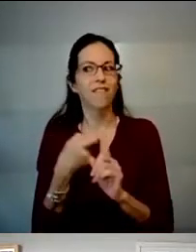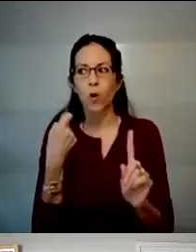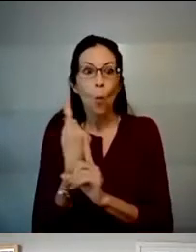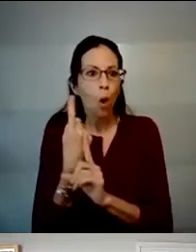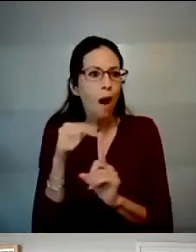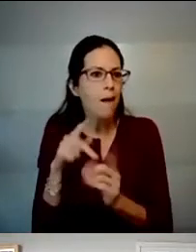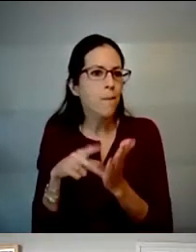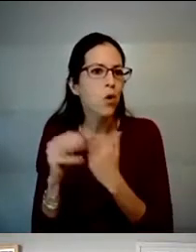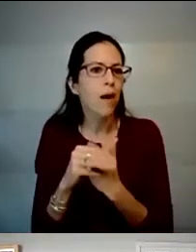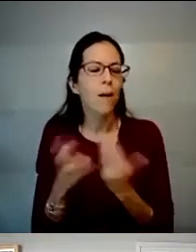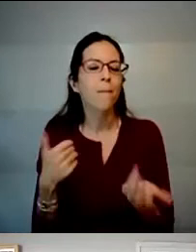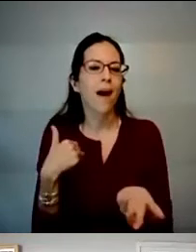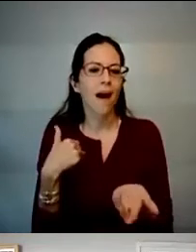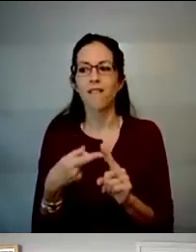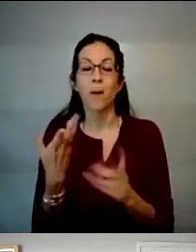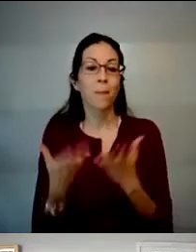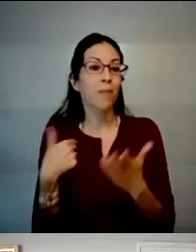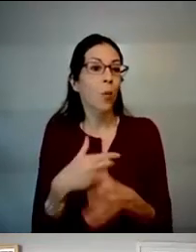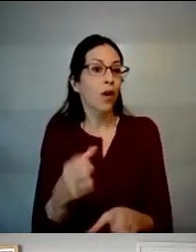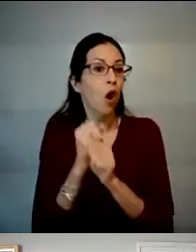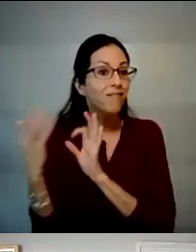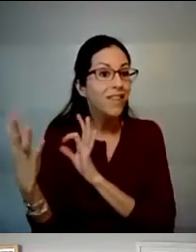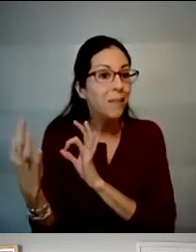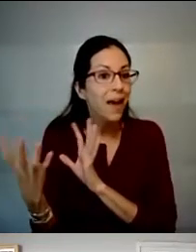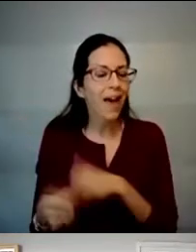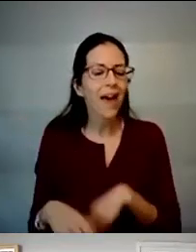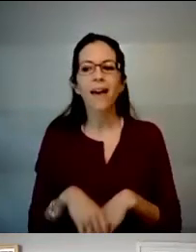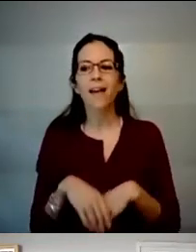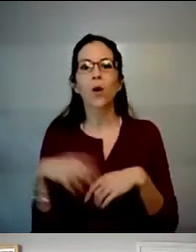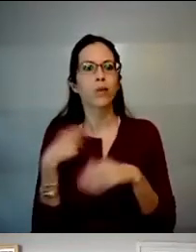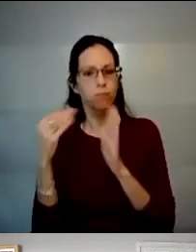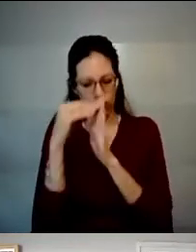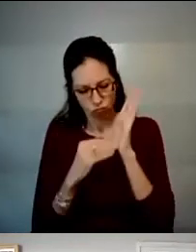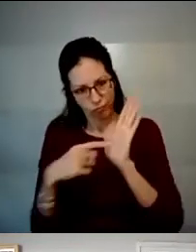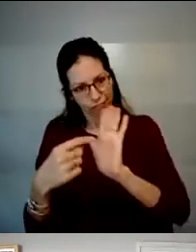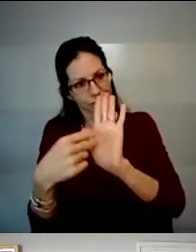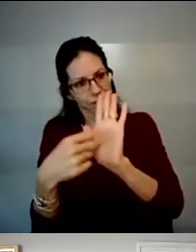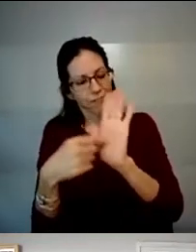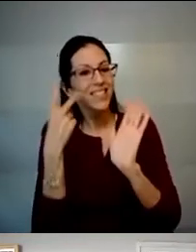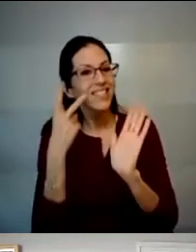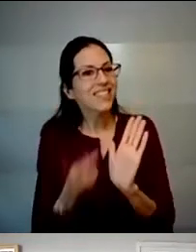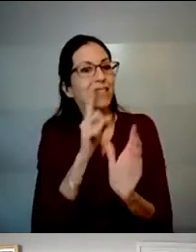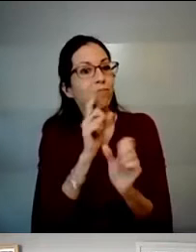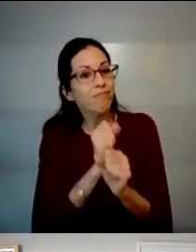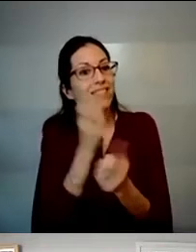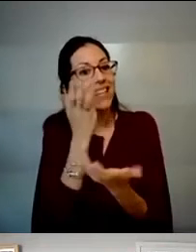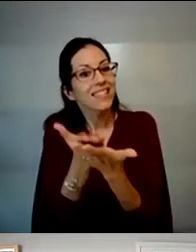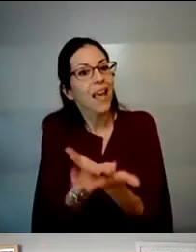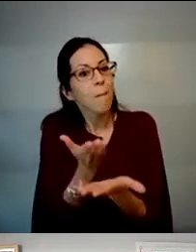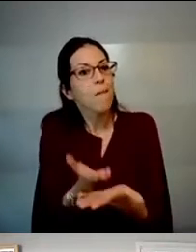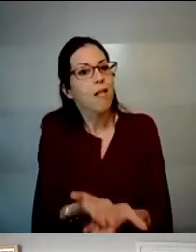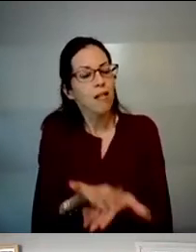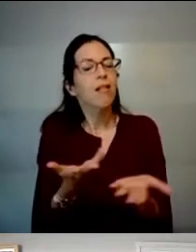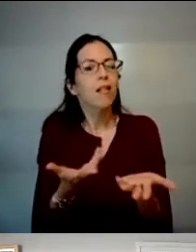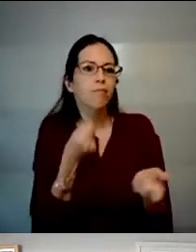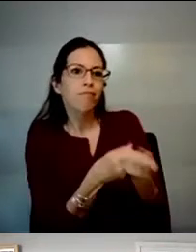that we got feedback from that we partnered with in the PD. So kind of taking these concrete examples to bolster some of